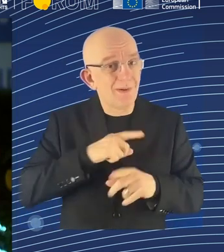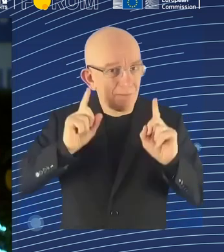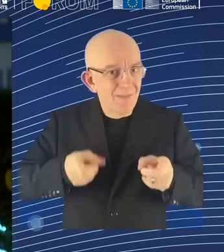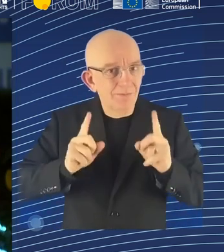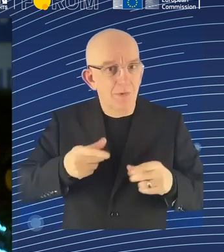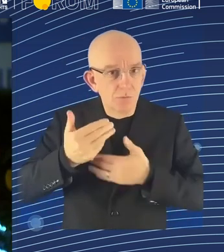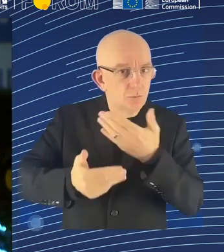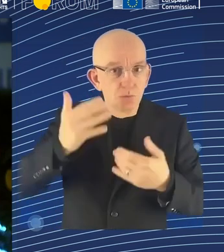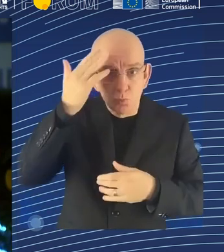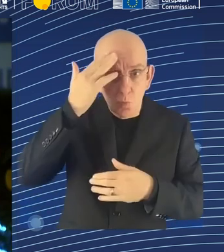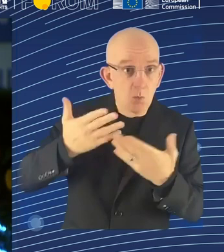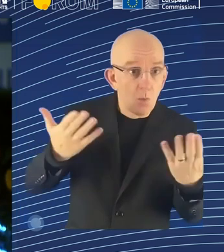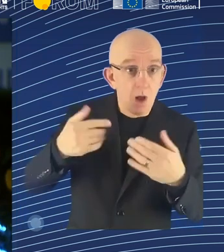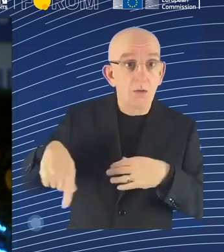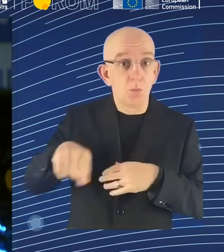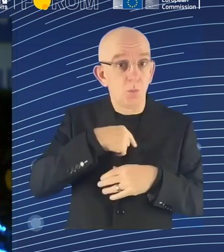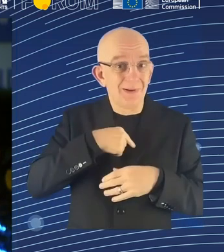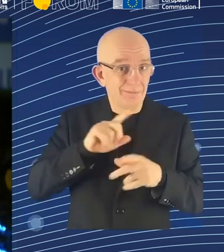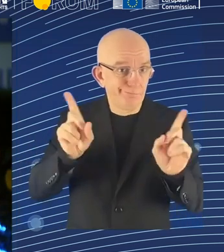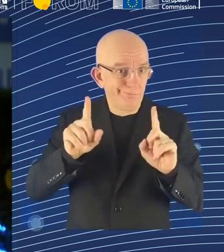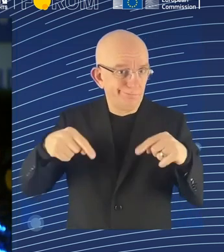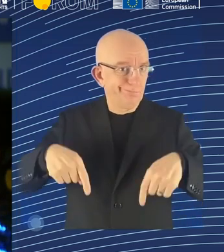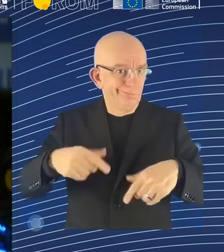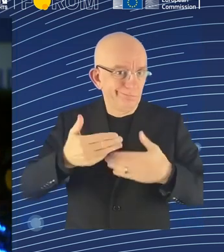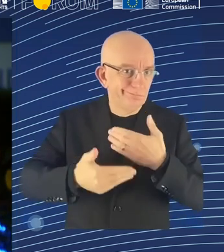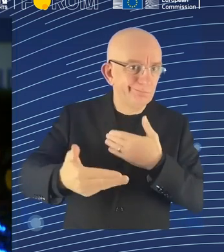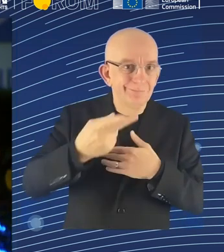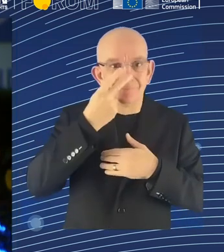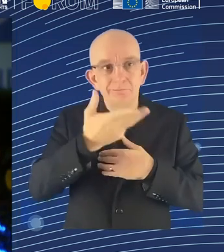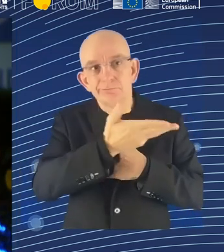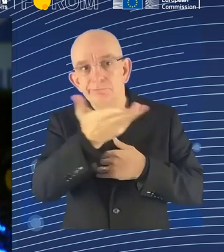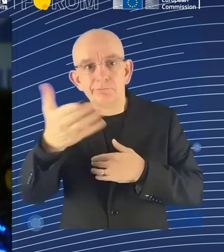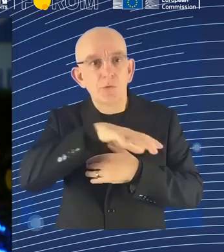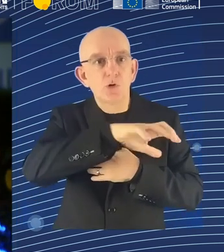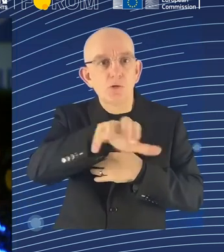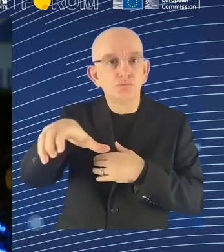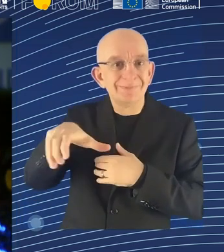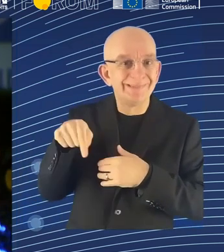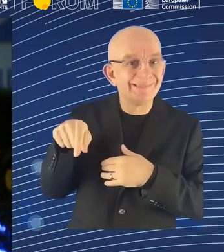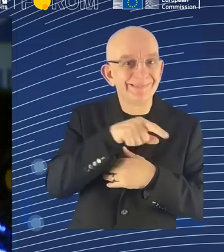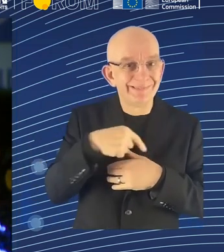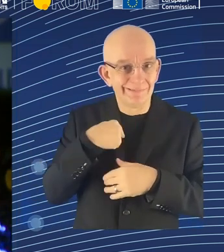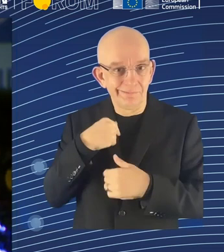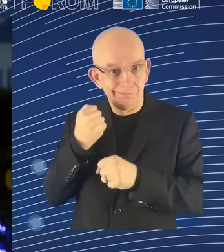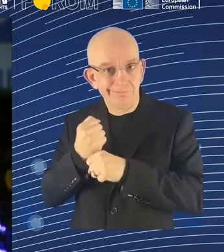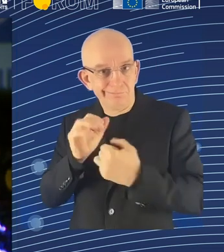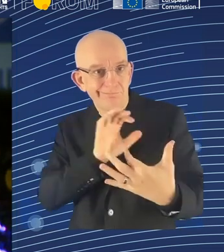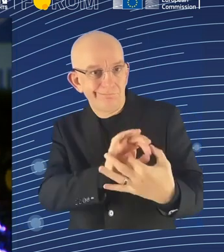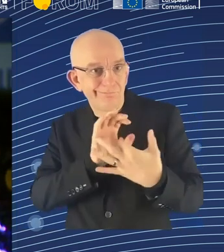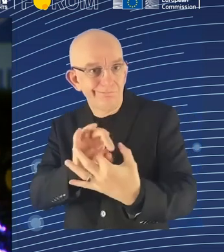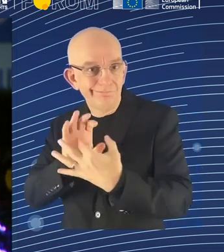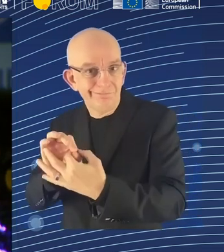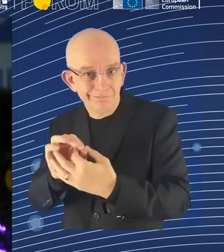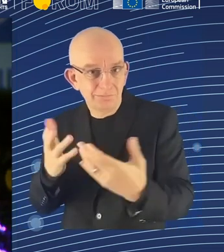what they want so that we can adapt, be good students, good citizens. But to do that, we need to have a vision and simple